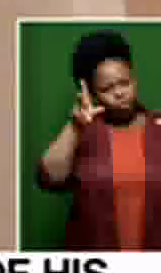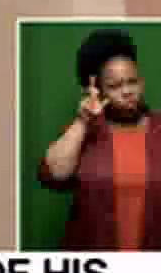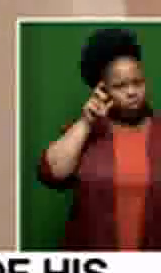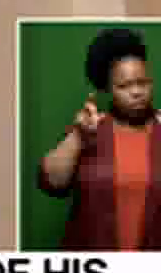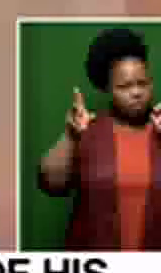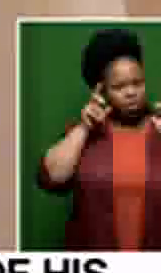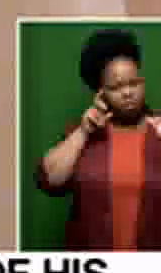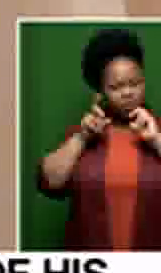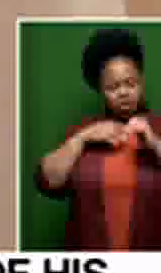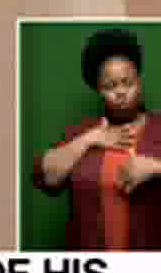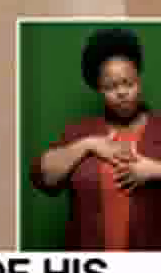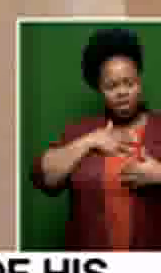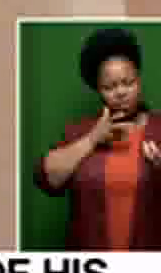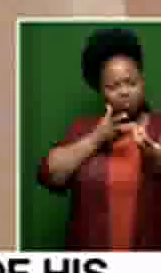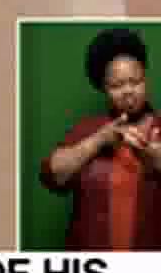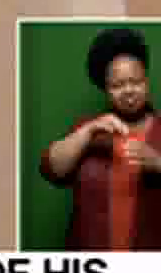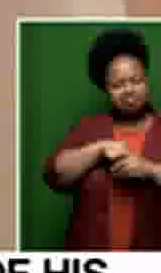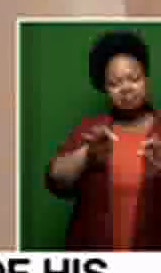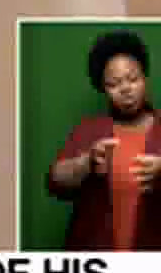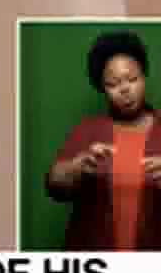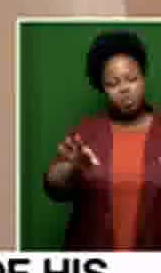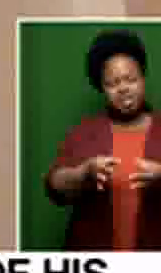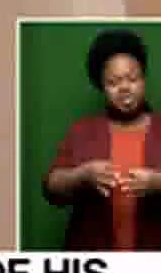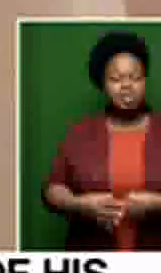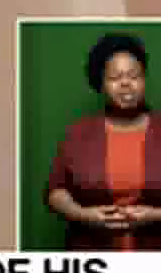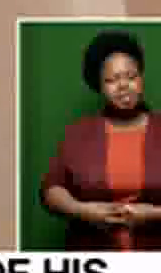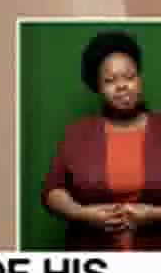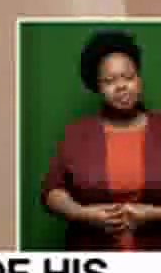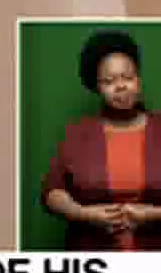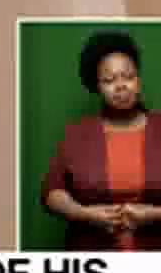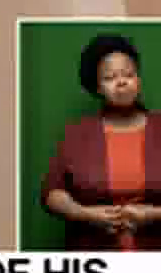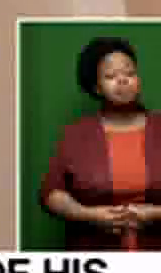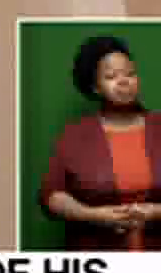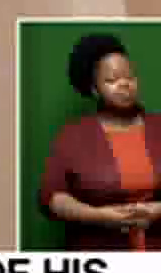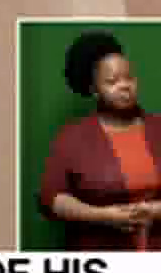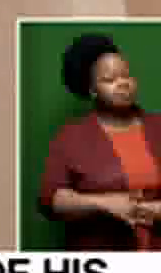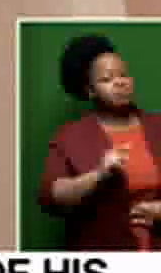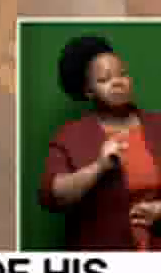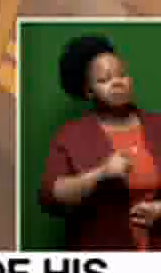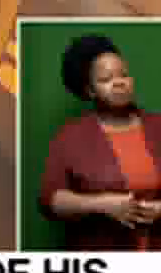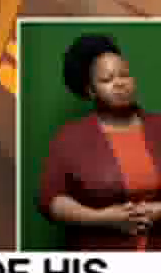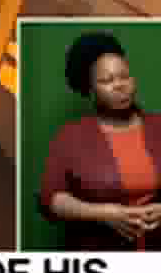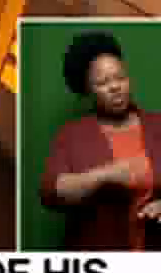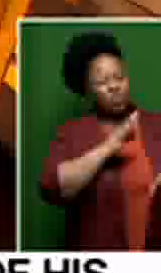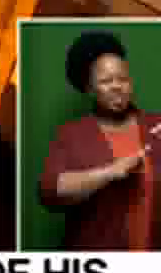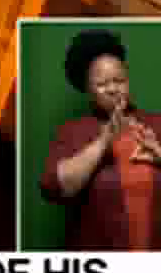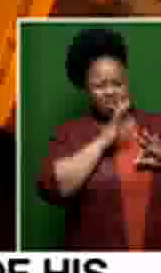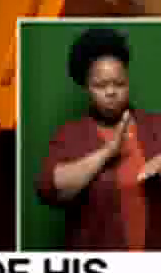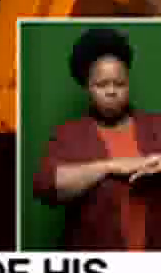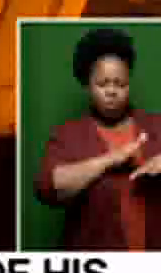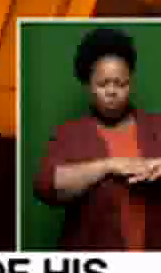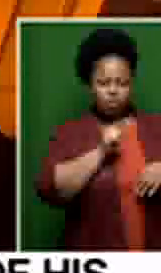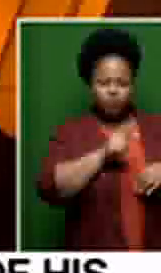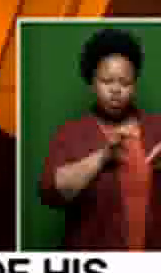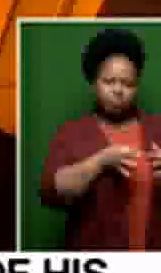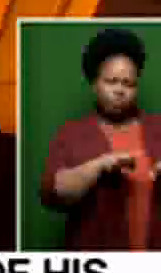to be, the main character in a movie, and they play some Una Rams. Now take us through the making of this project, Una, as